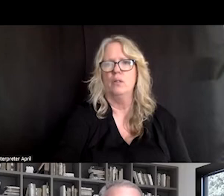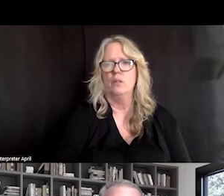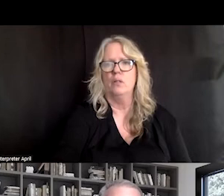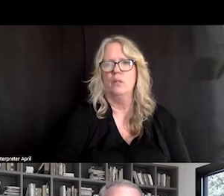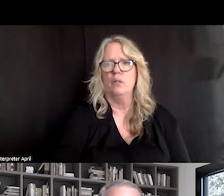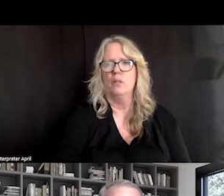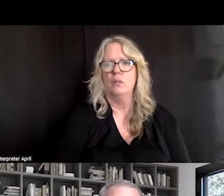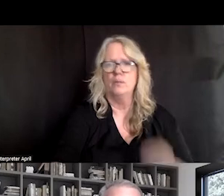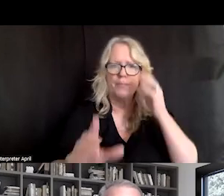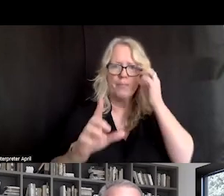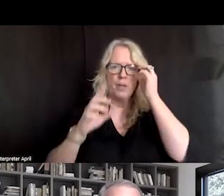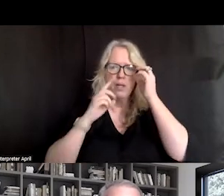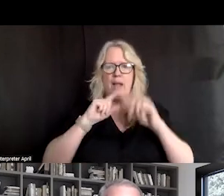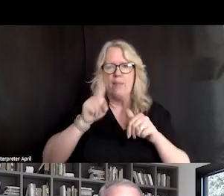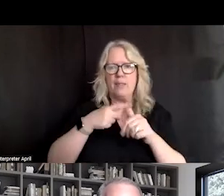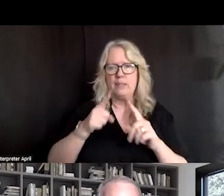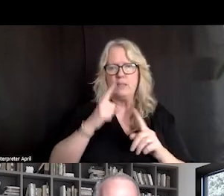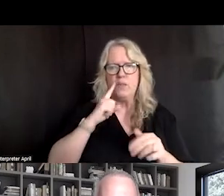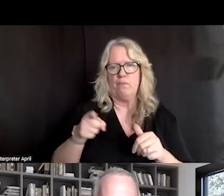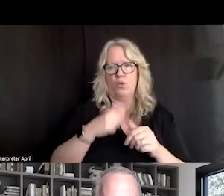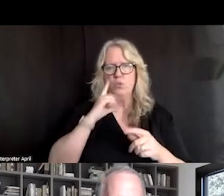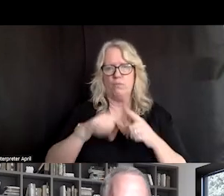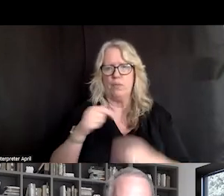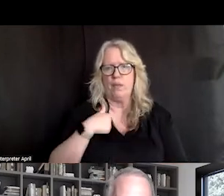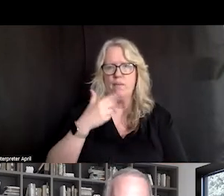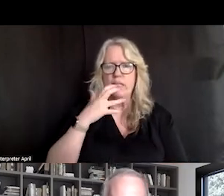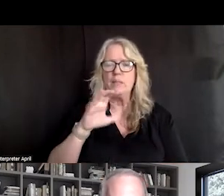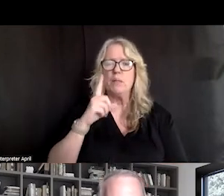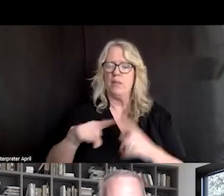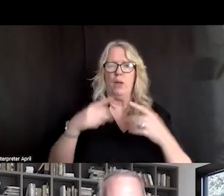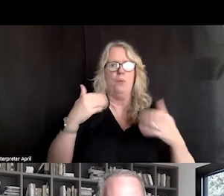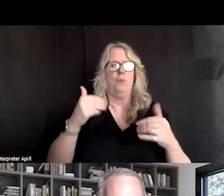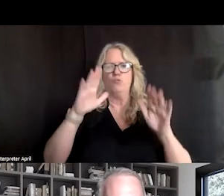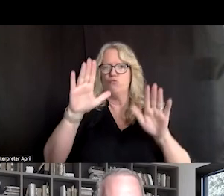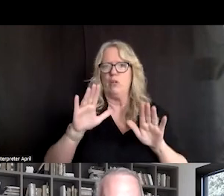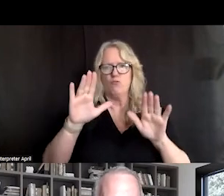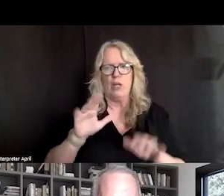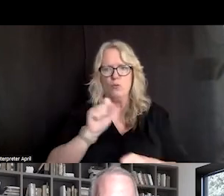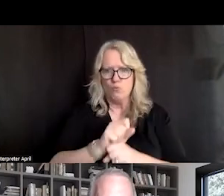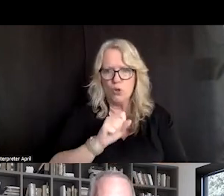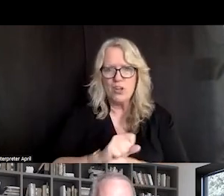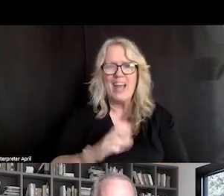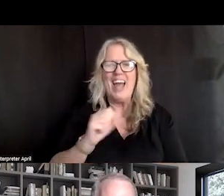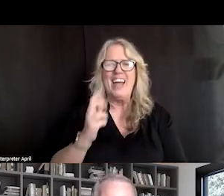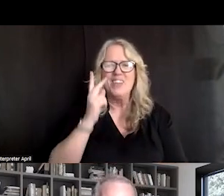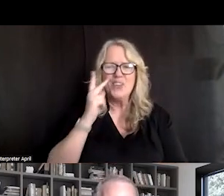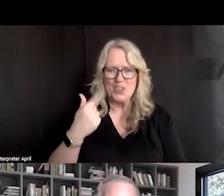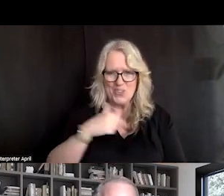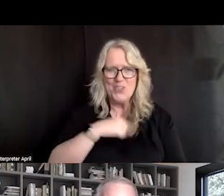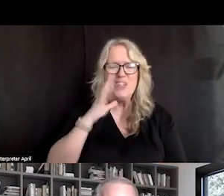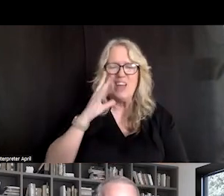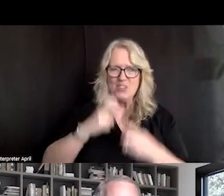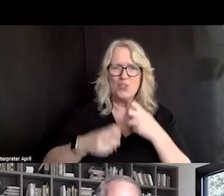this is the first duo for a Crisis Trivia Hot Seat. You knocked it out of the park. Great, great work. Hey, and look, we've had